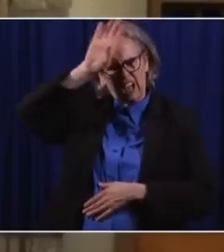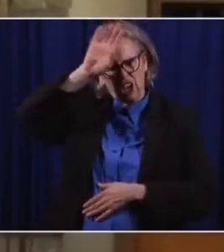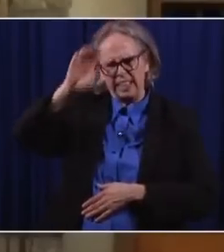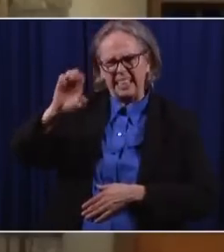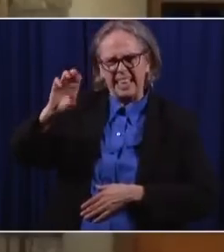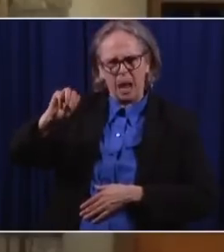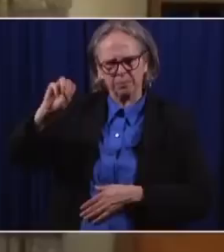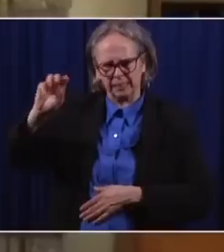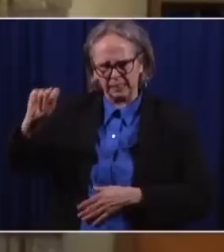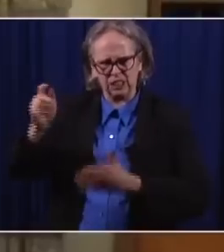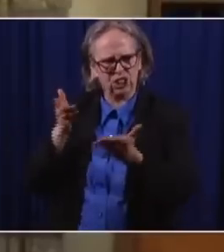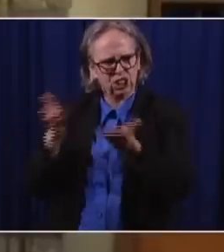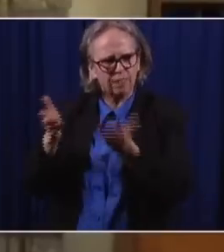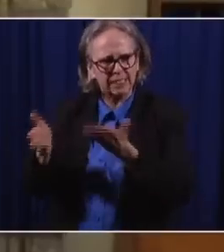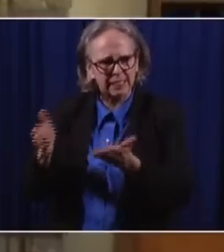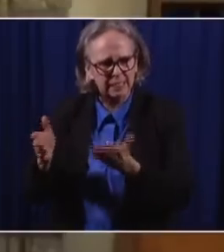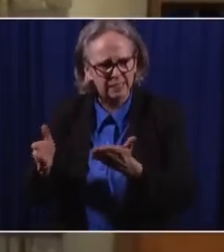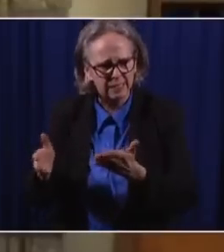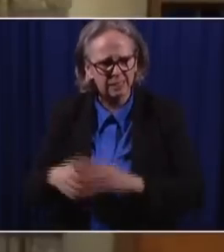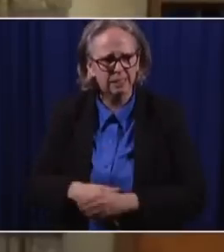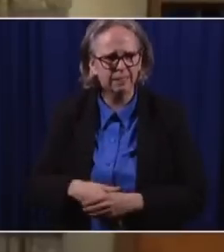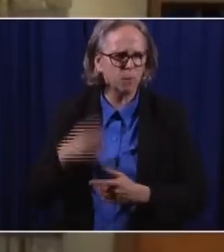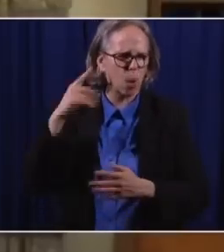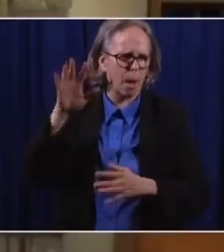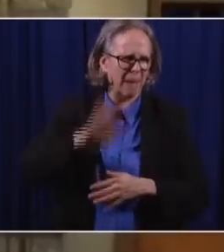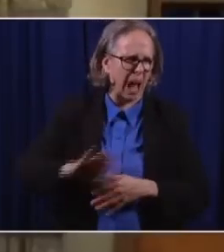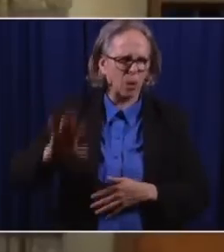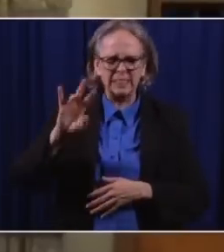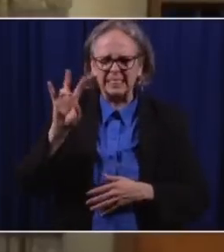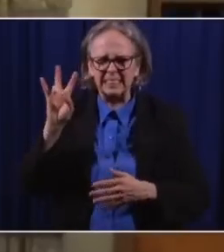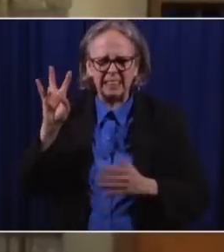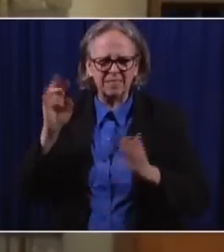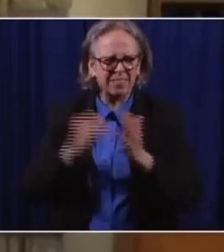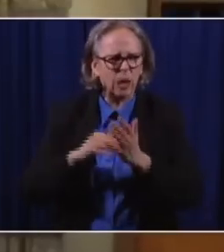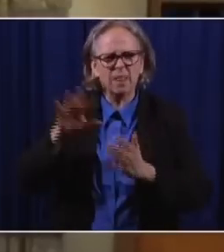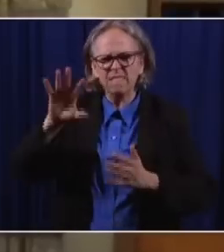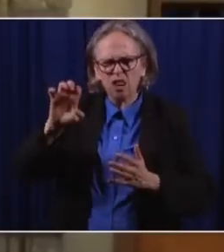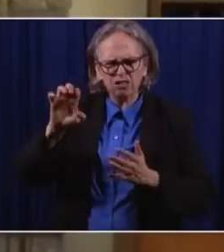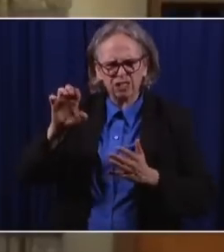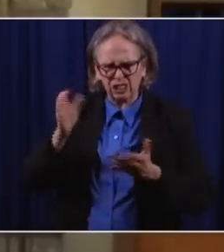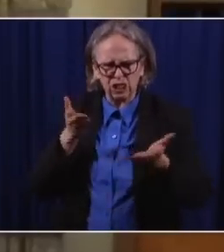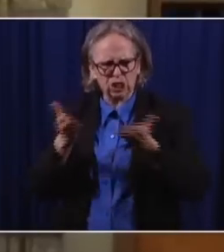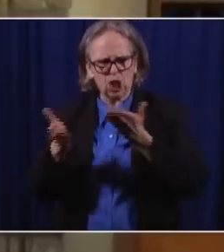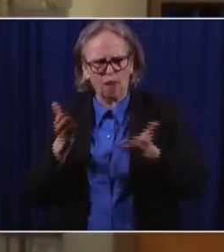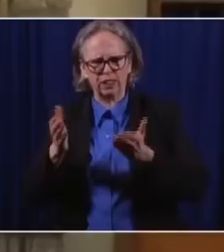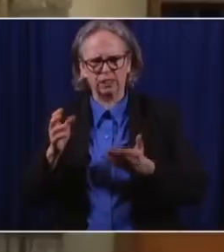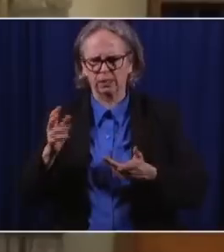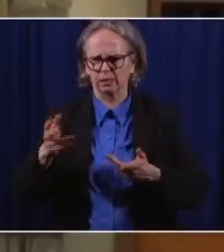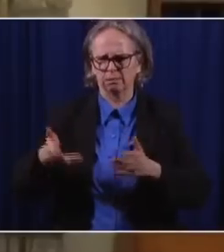about 7,500 service runs each year.